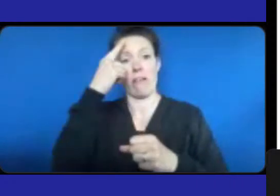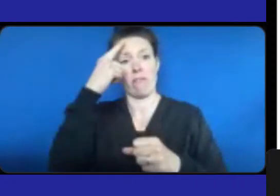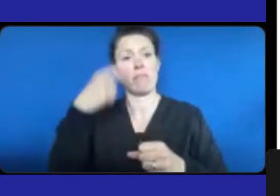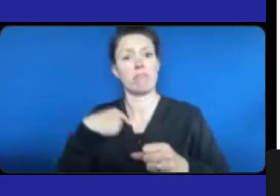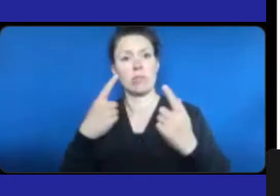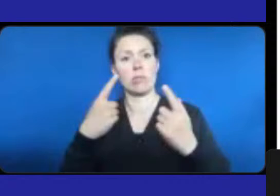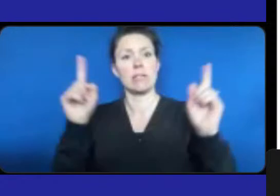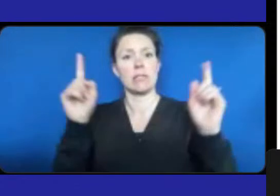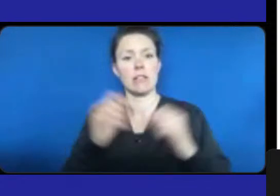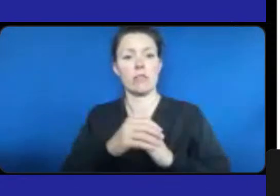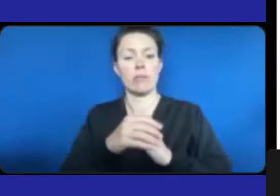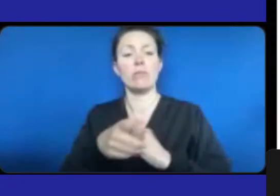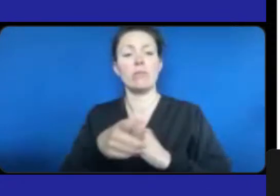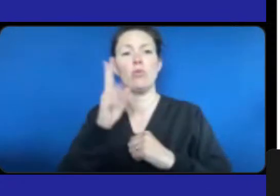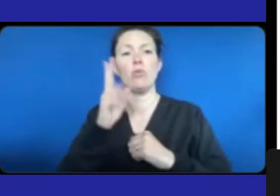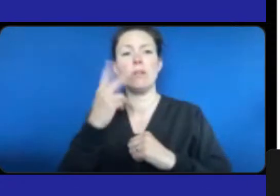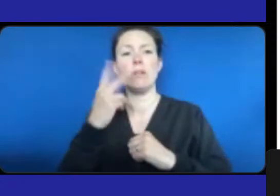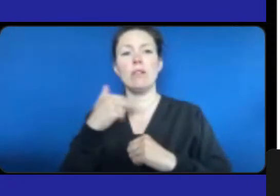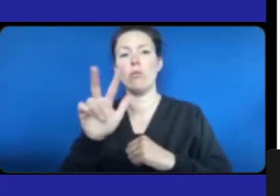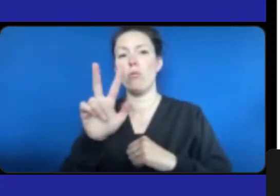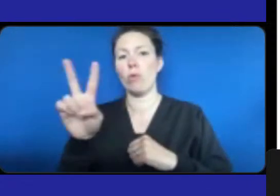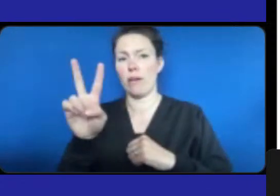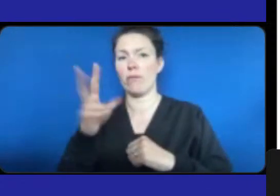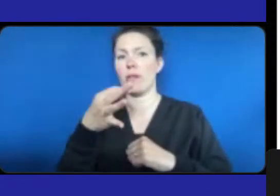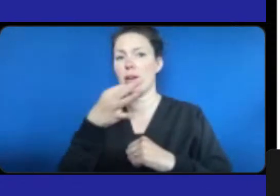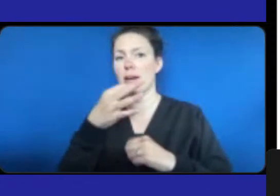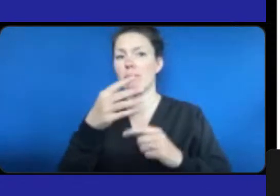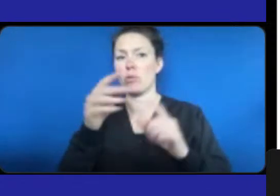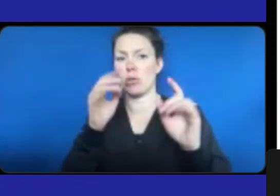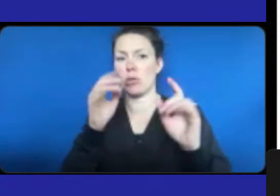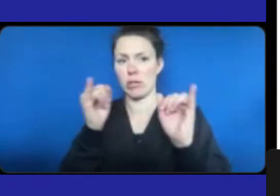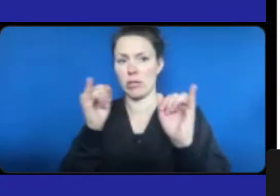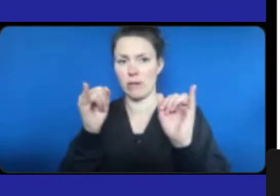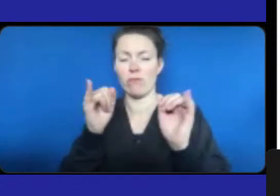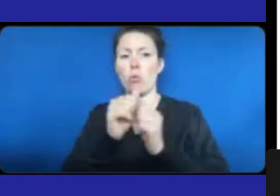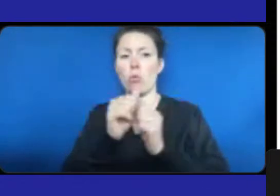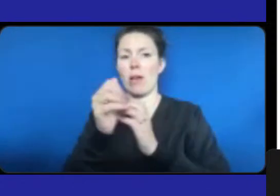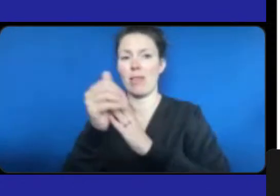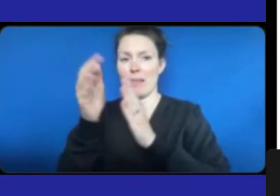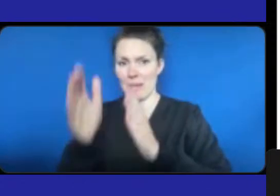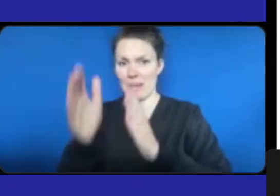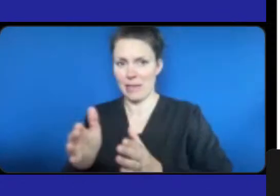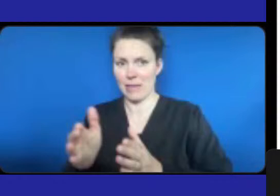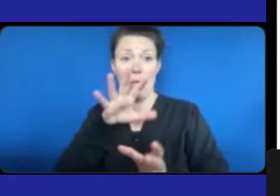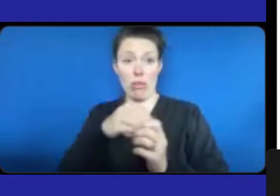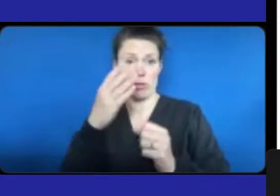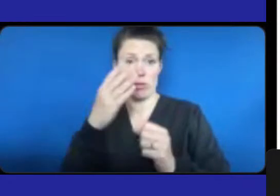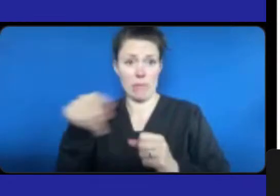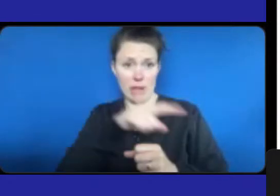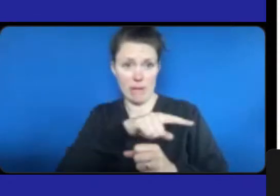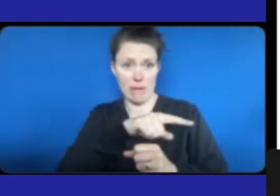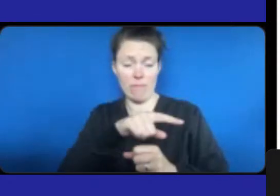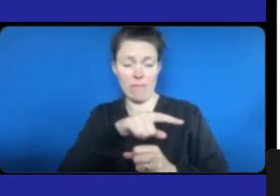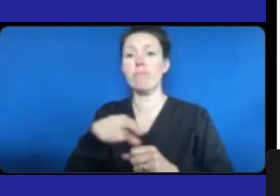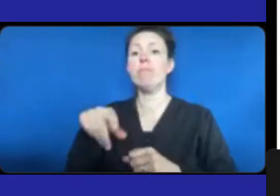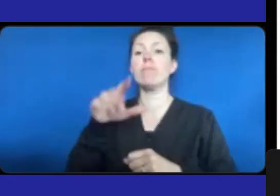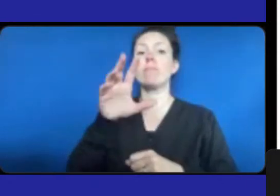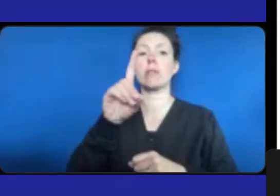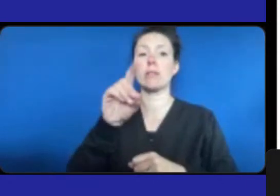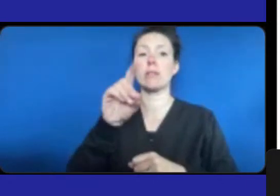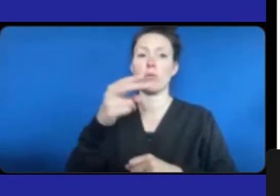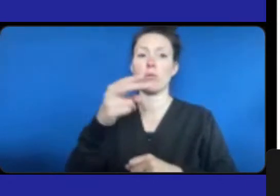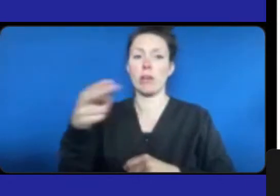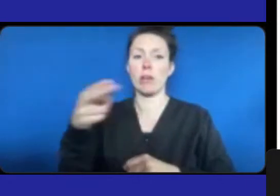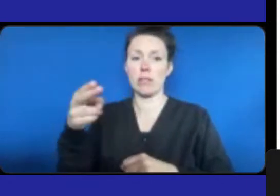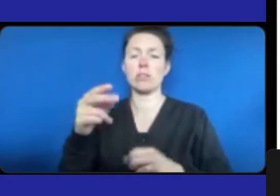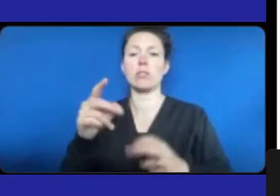will see that we did 32 expert interviews with leaders. That includes many of you, our colleagues at DOHMH. We added